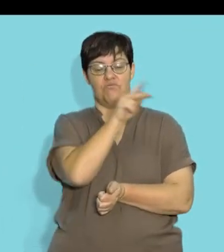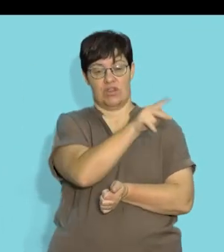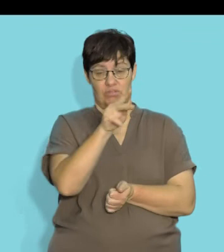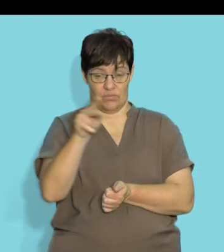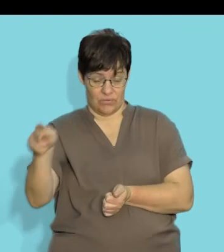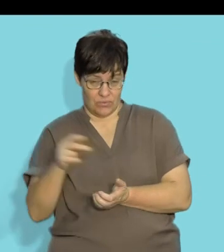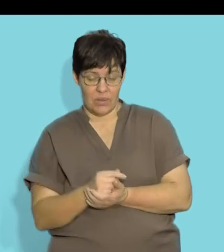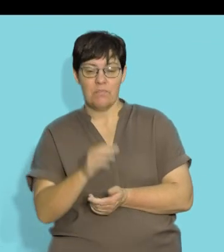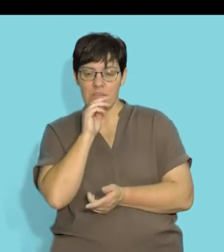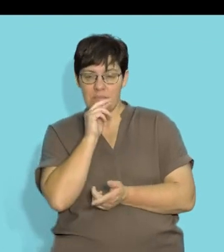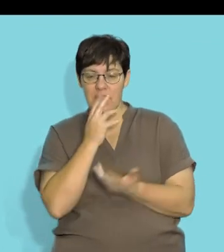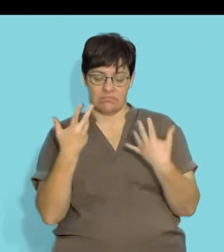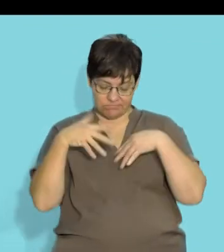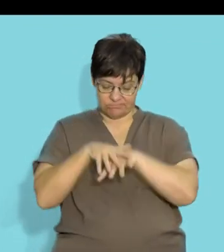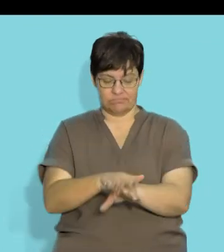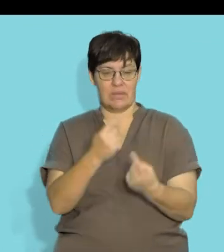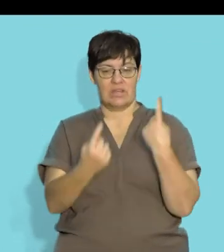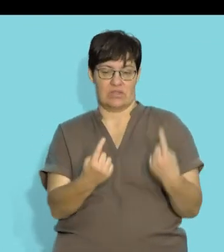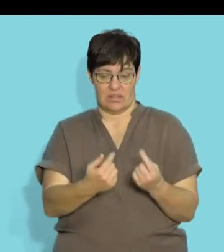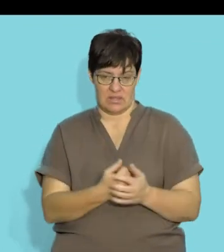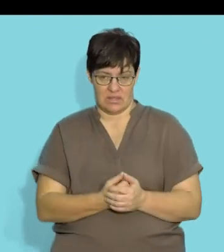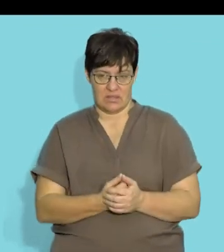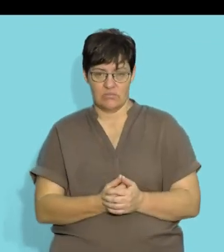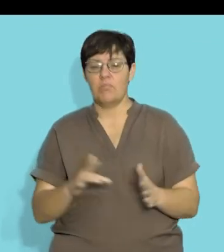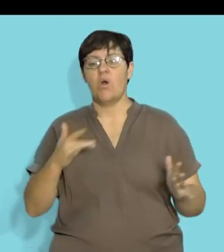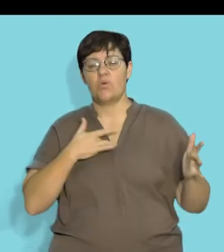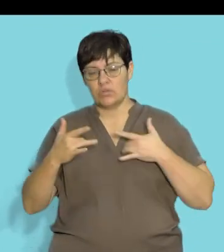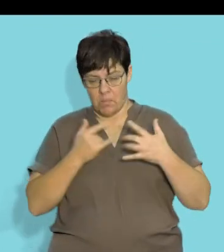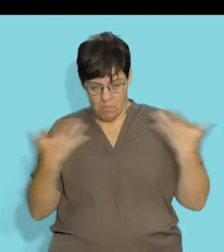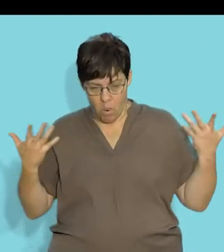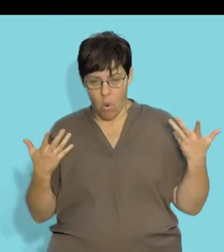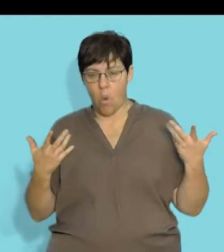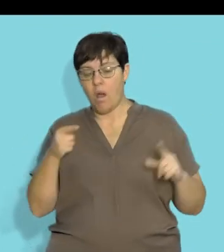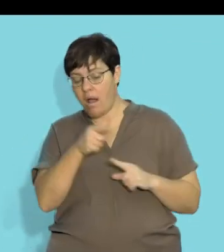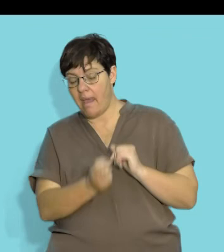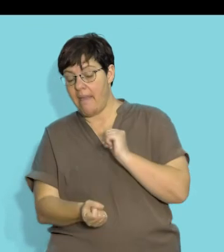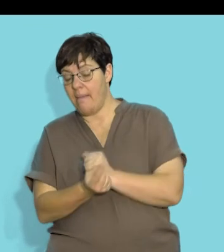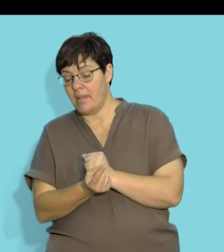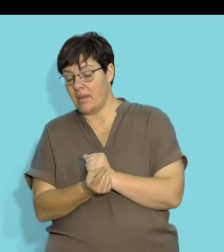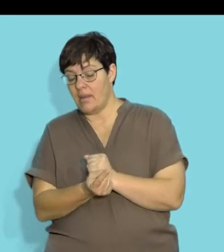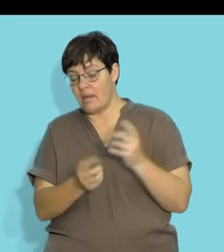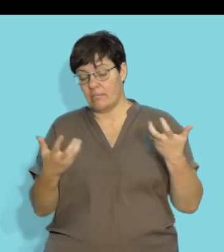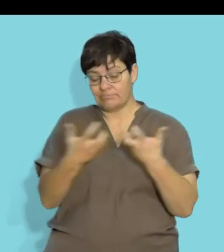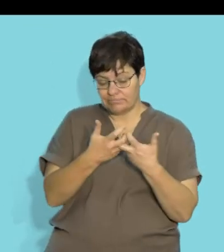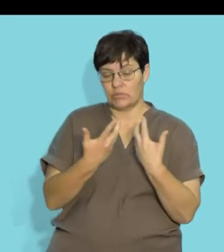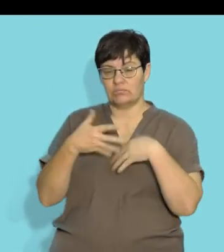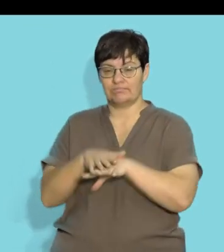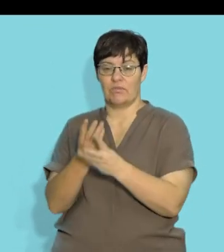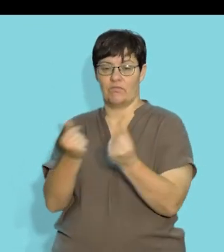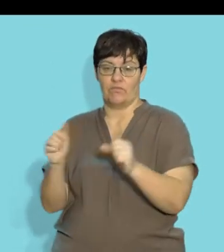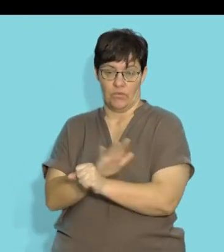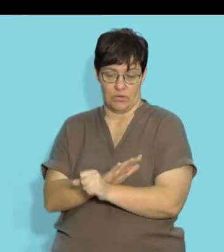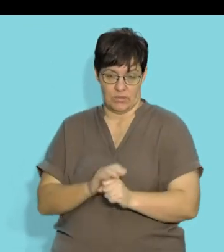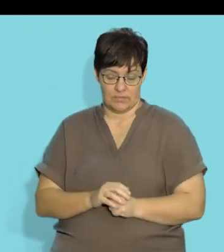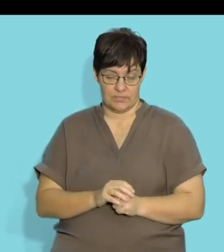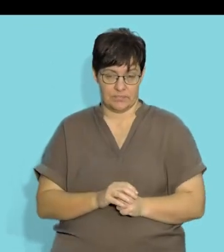actually react with each other. So we're mainly concerned about the reactants in this case, right? Okay, now